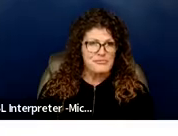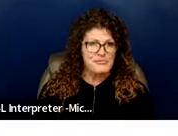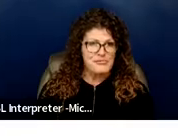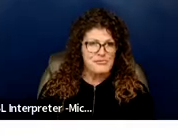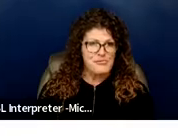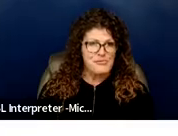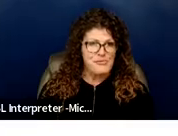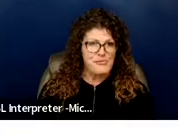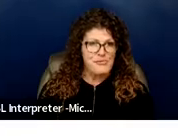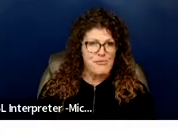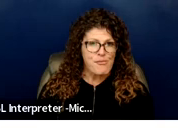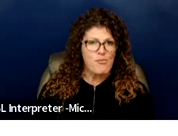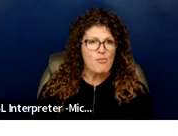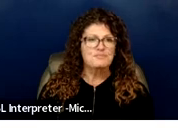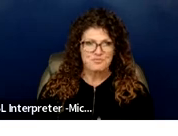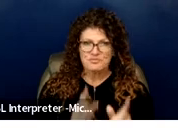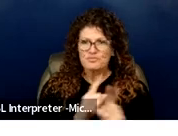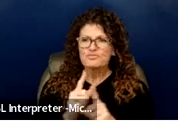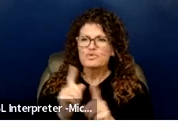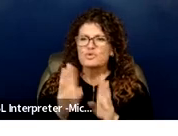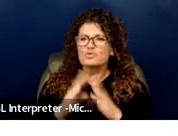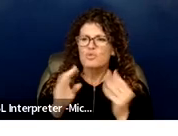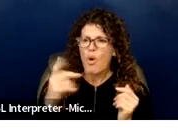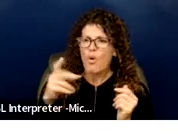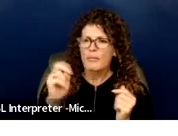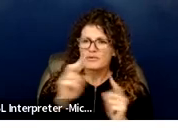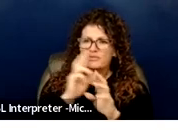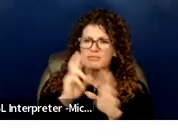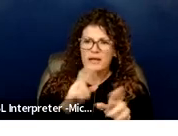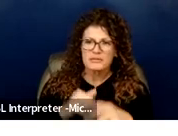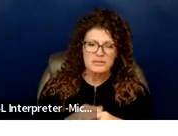We also looked at the open response questions